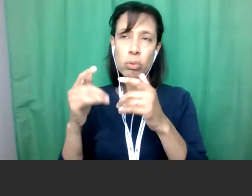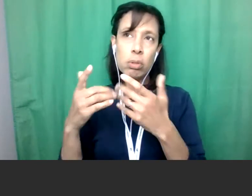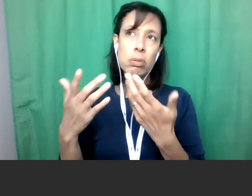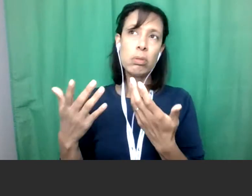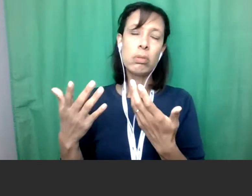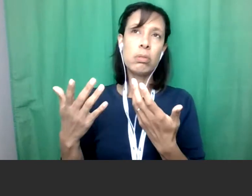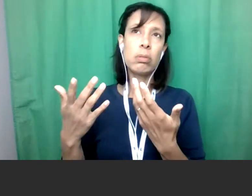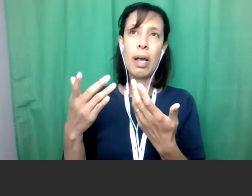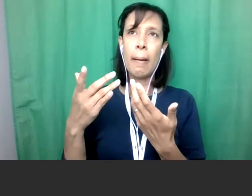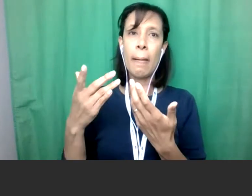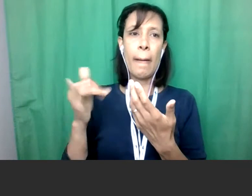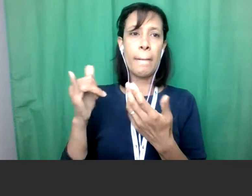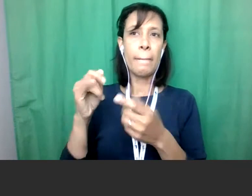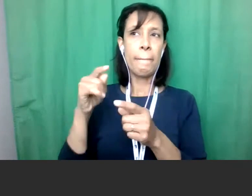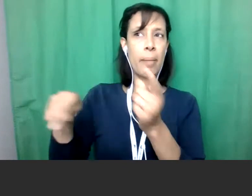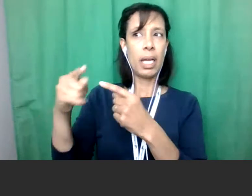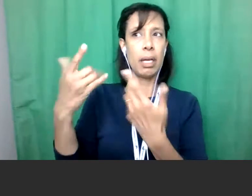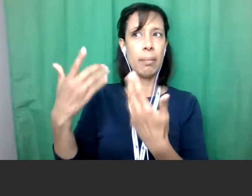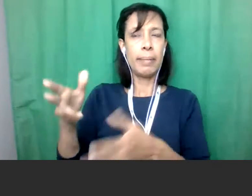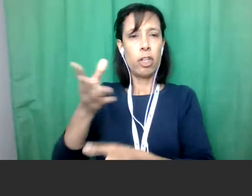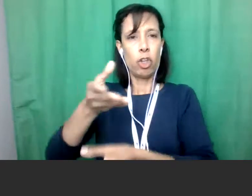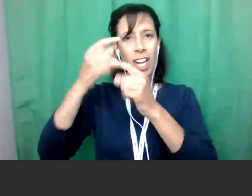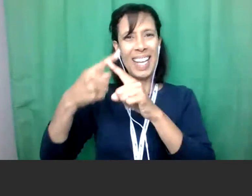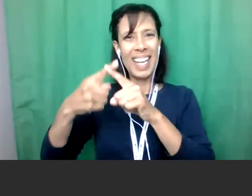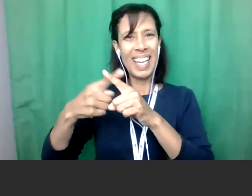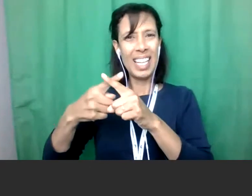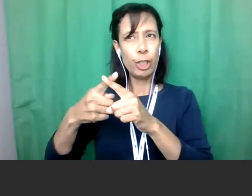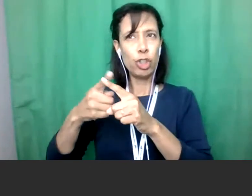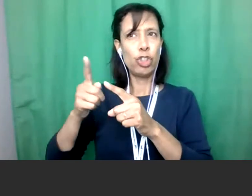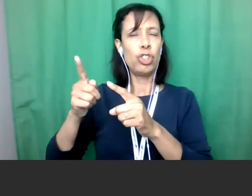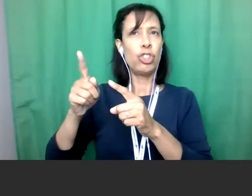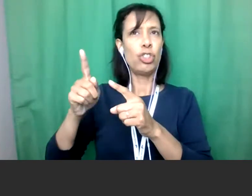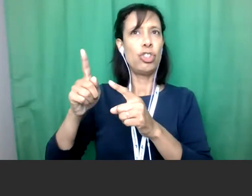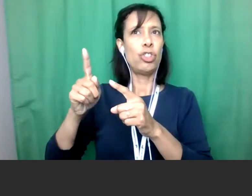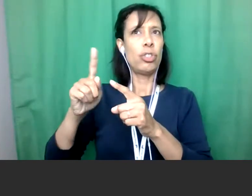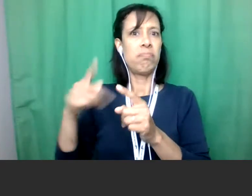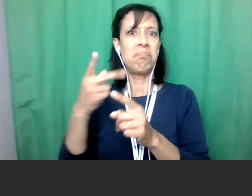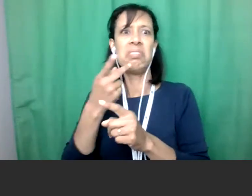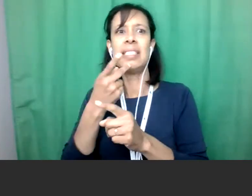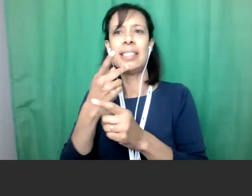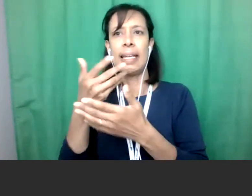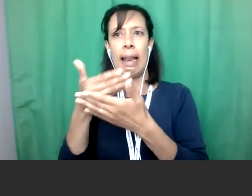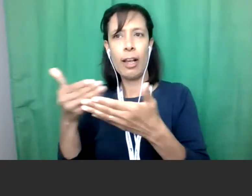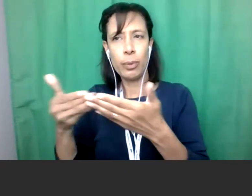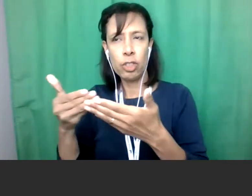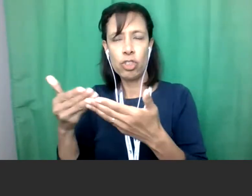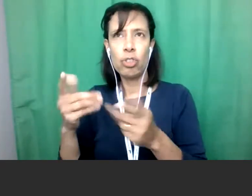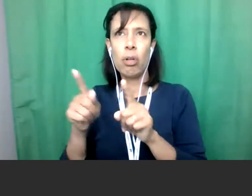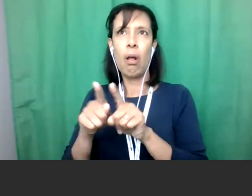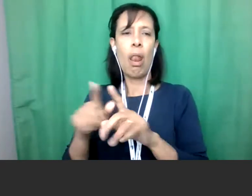a second language? Would you like to find out more about supporting those